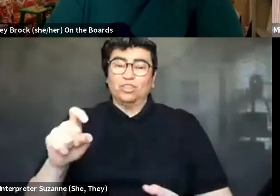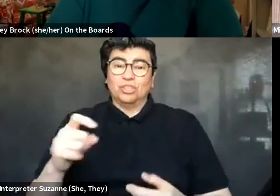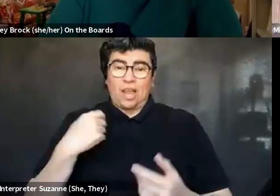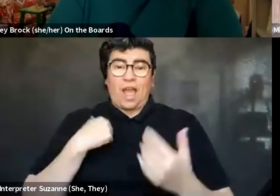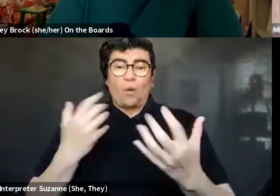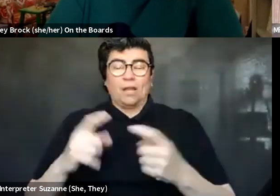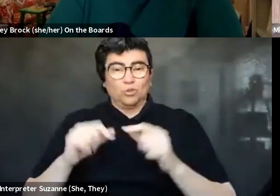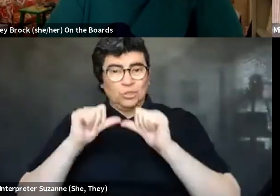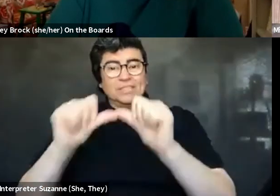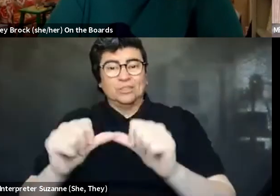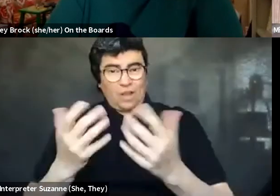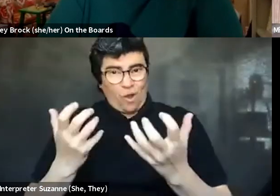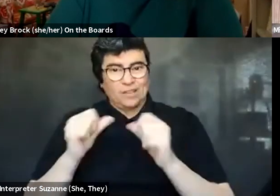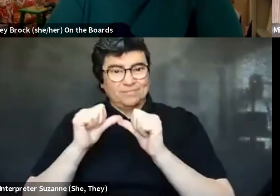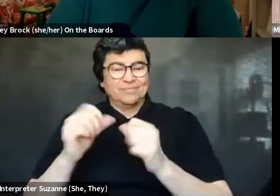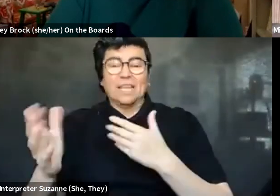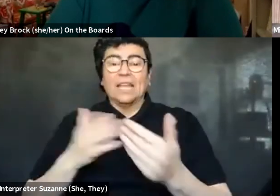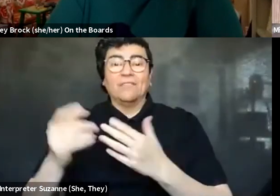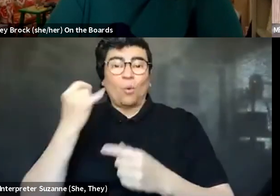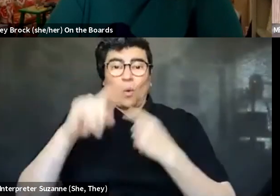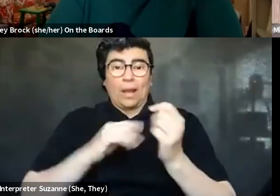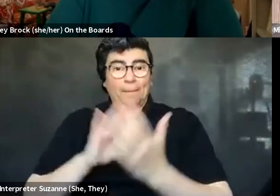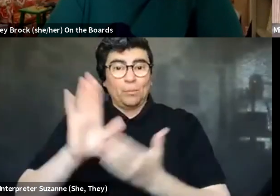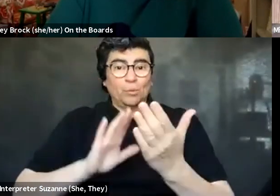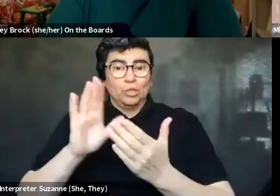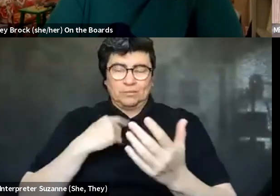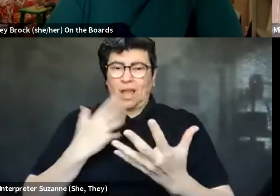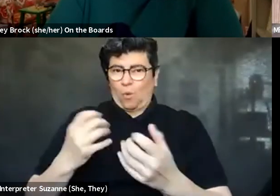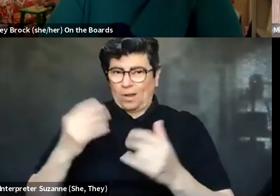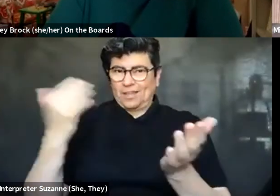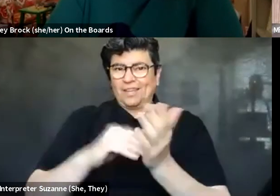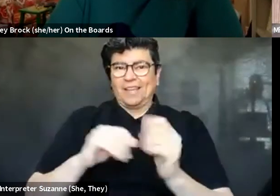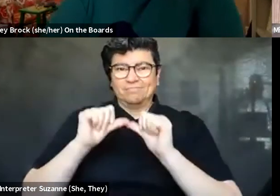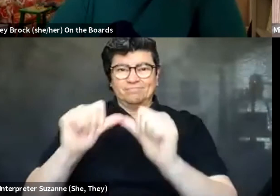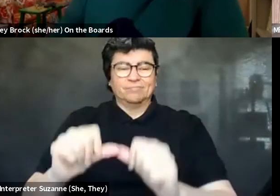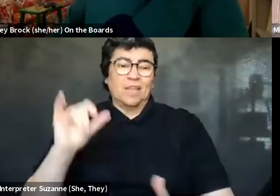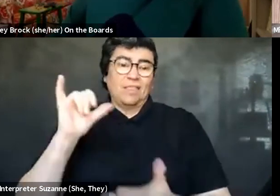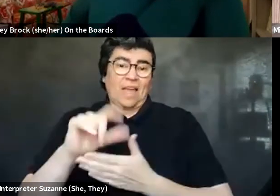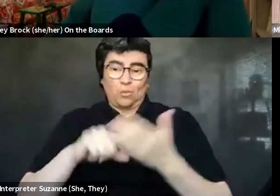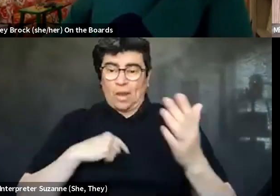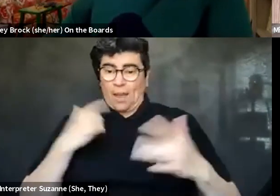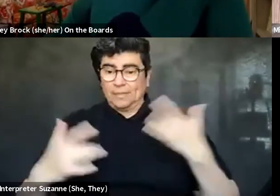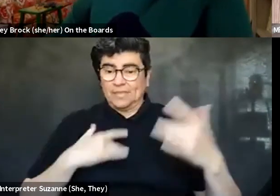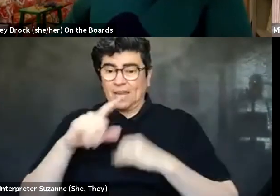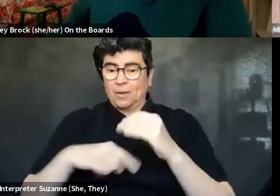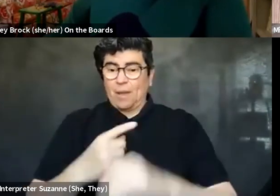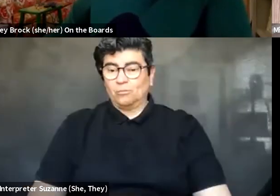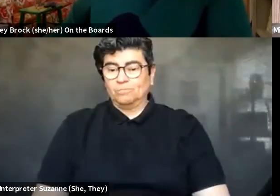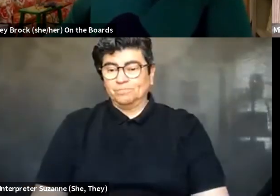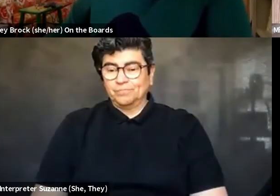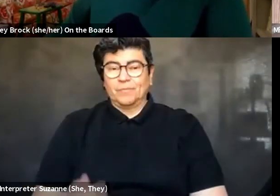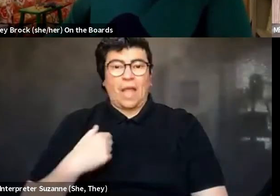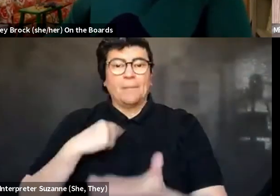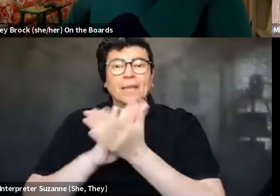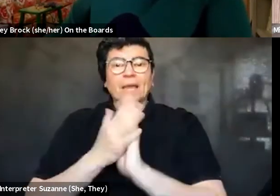it to continue, even when we come back in person, right? Okay, so that's what I'm excited about, is I'm getting to